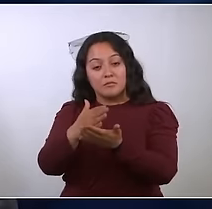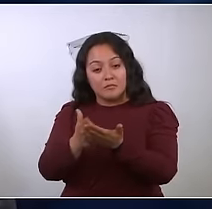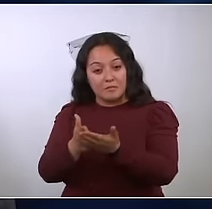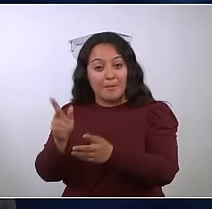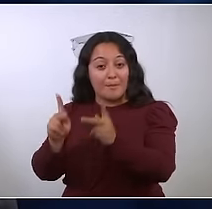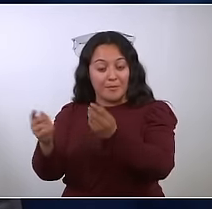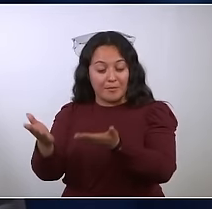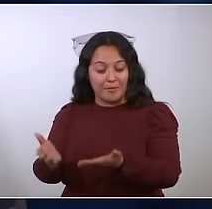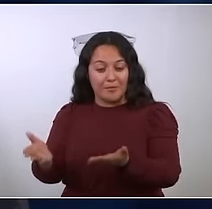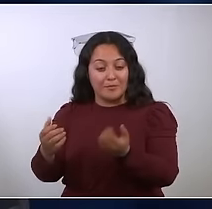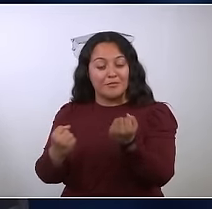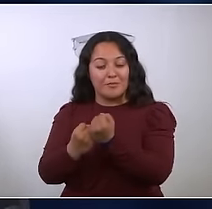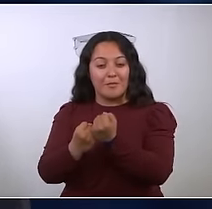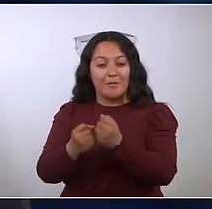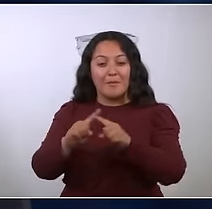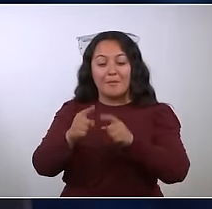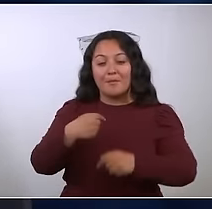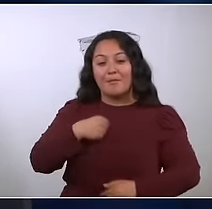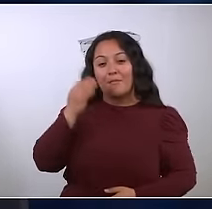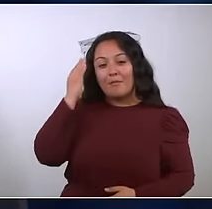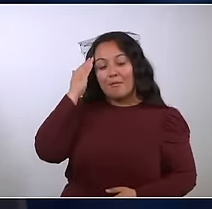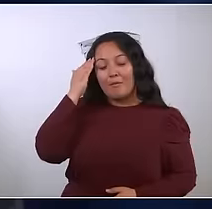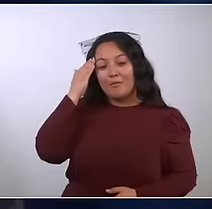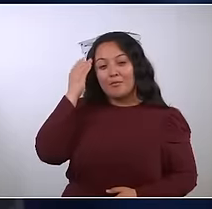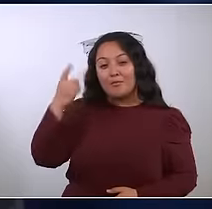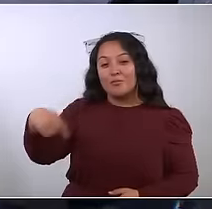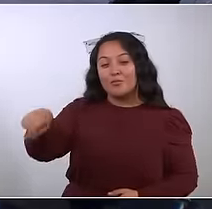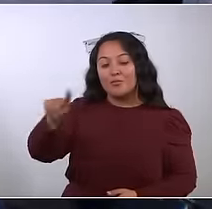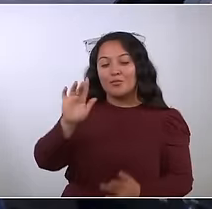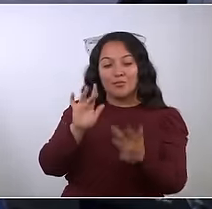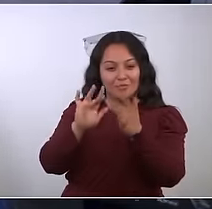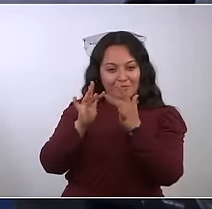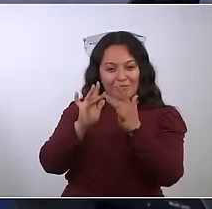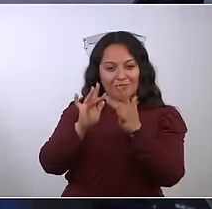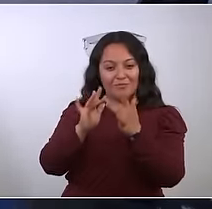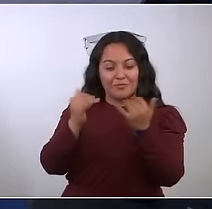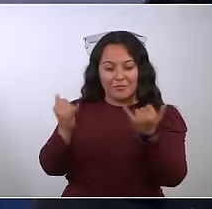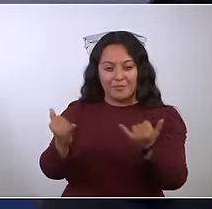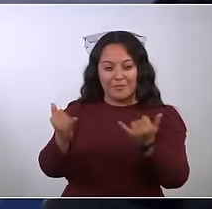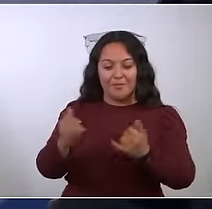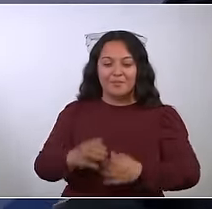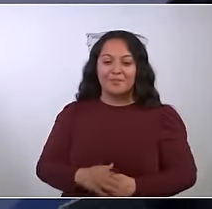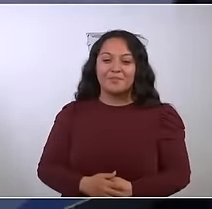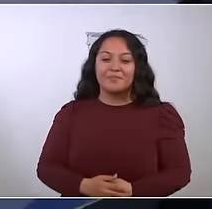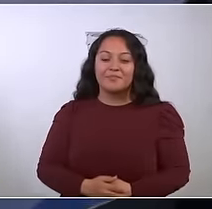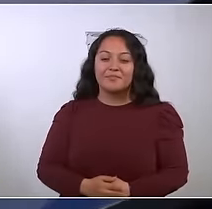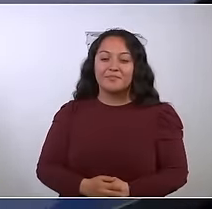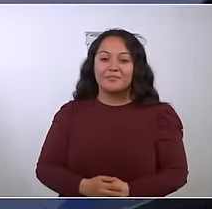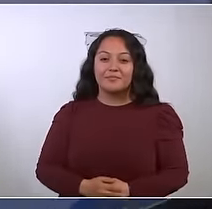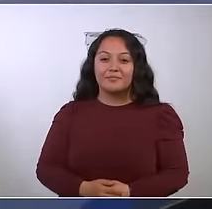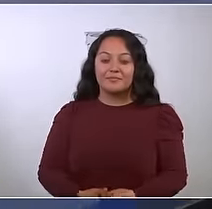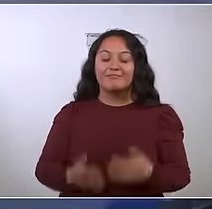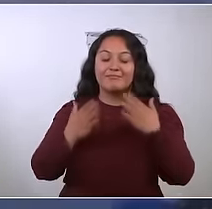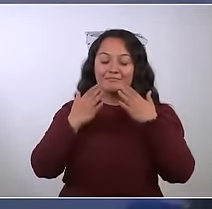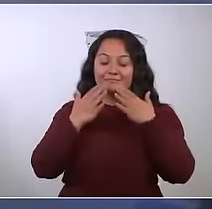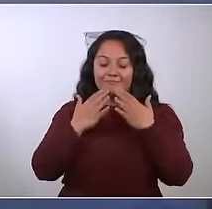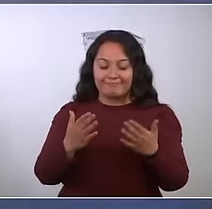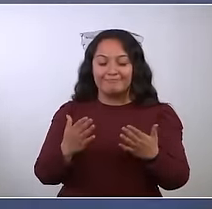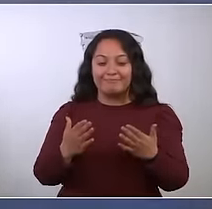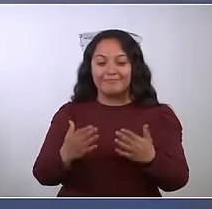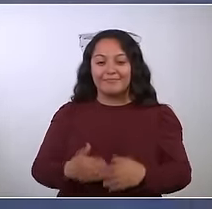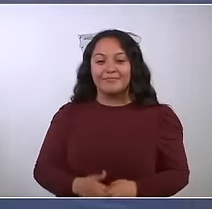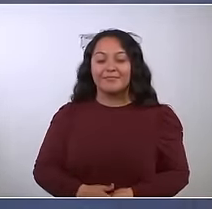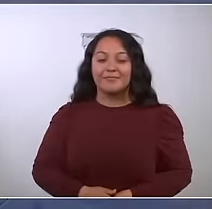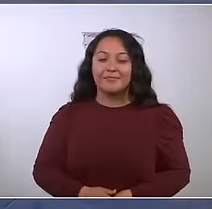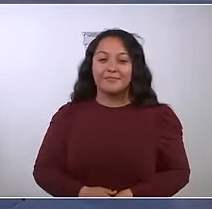Pero sé que están conectados con nosotros But en I, esta hora. I know they're connected with us at this hour. Gracias, hermanos. Thank you,